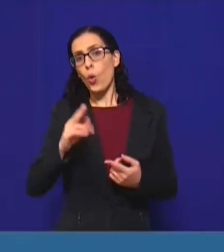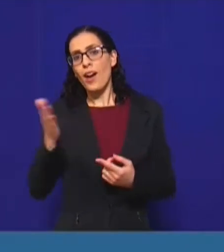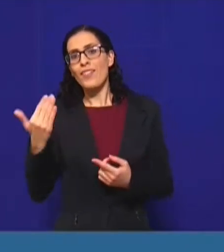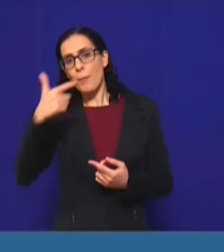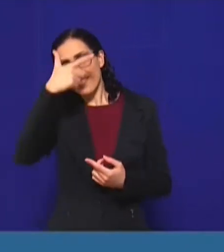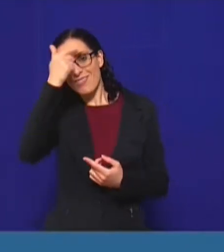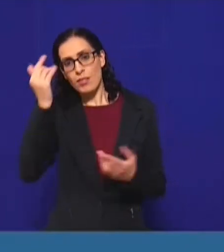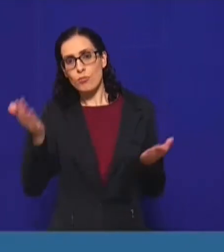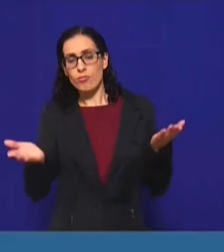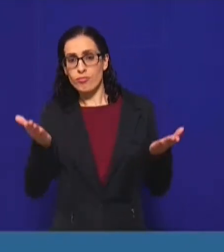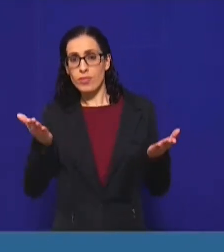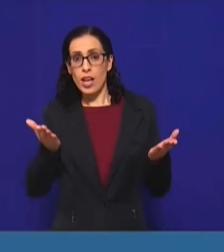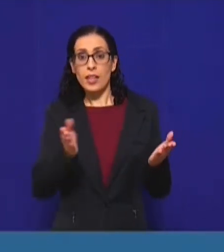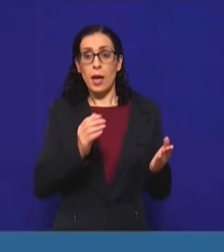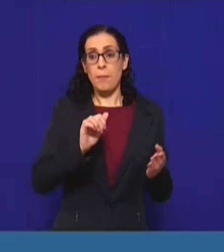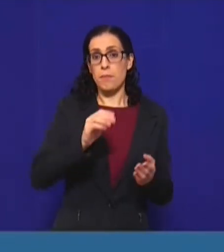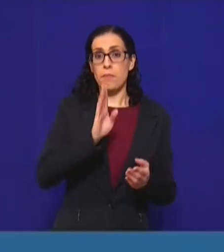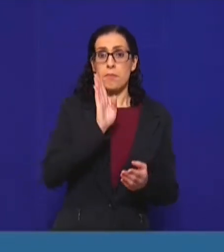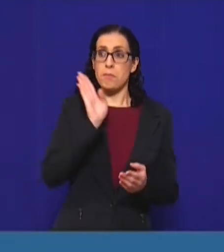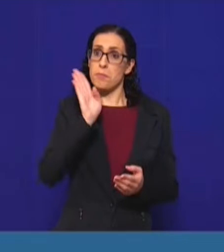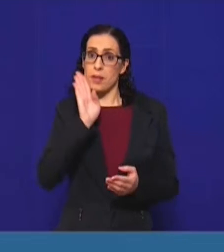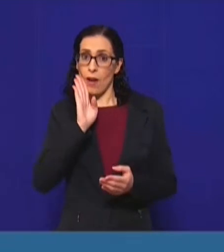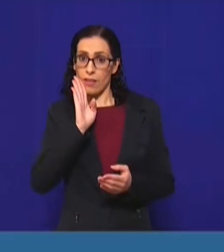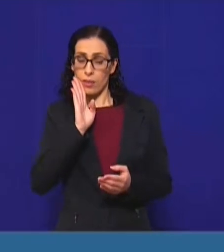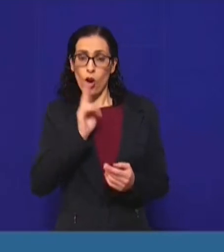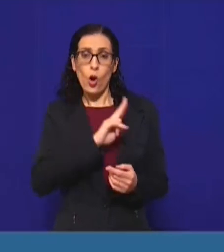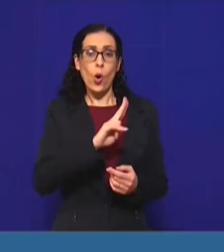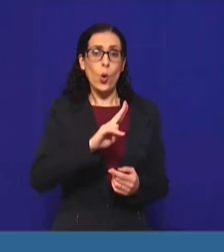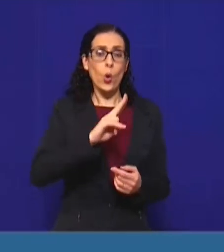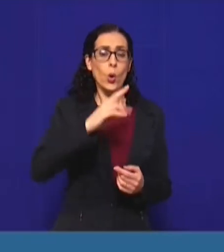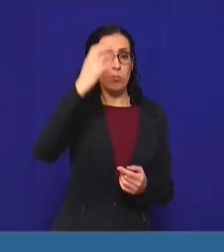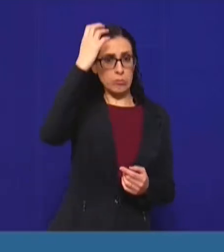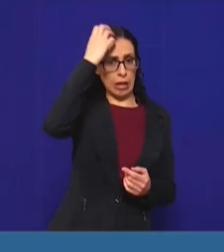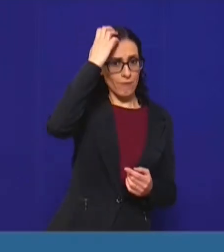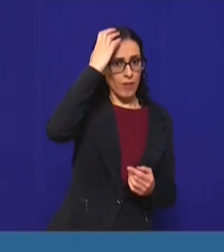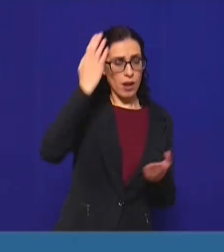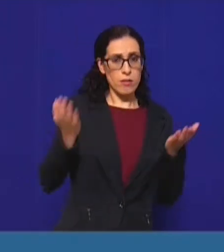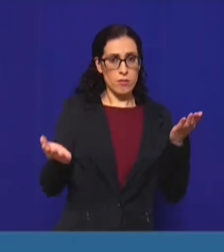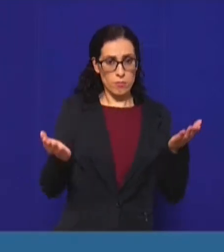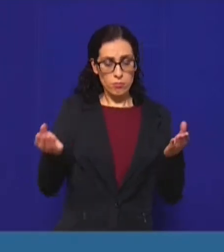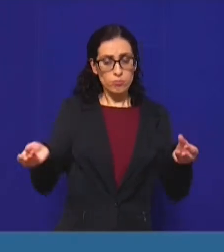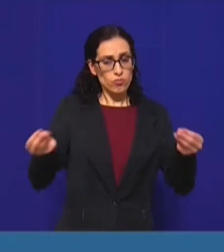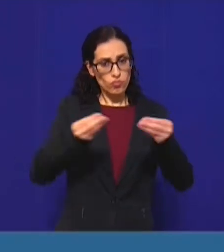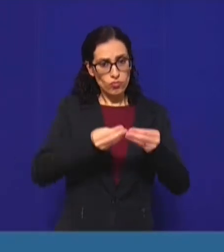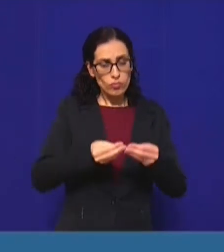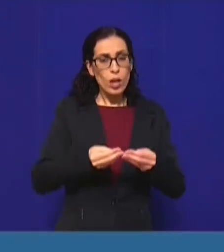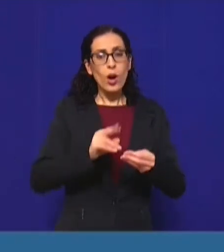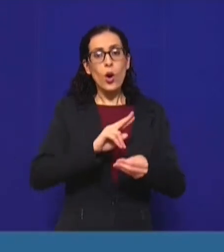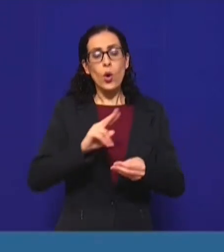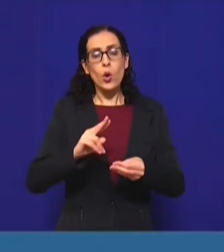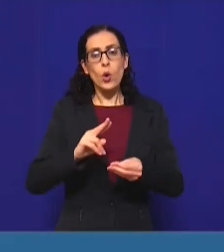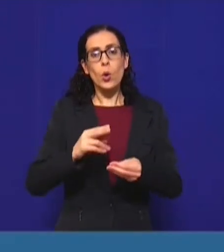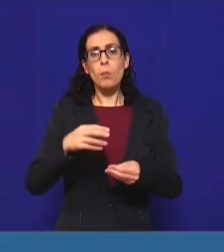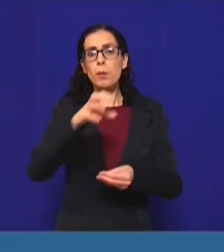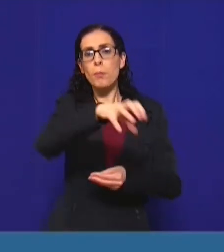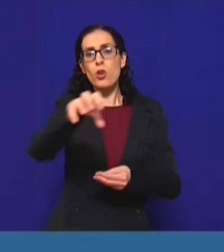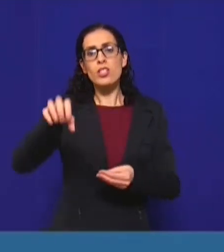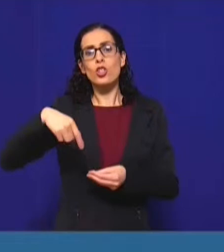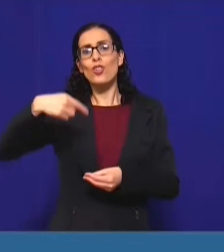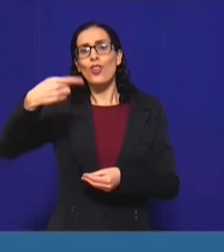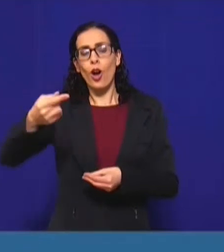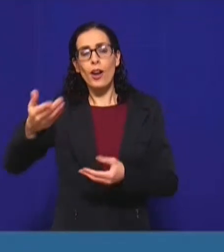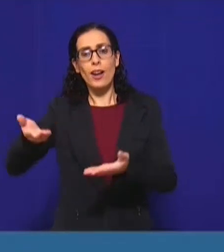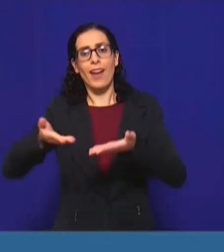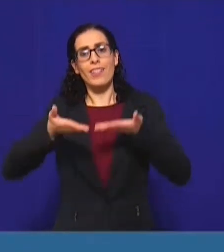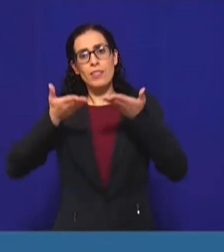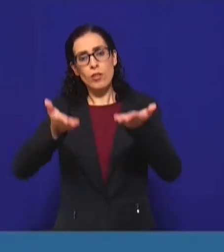kemm mill-laboratorji li huma privati, kemm mill-laboratorji tagħna tal-gvern u anka mill dawk il-postijiet kollha fejn qegħdin